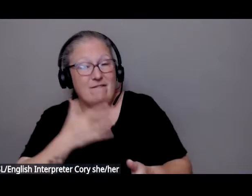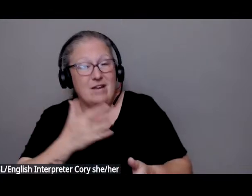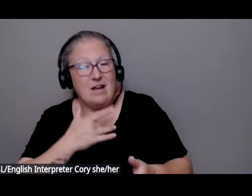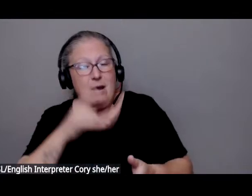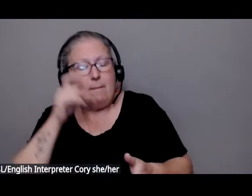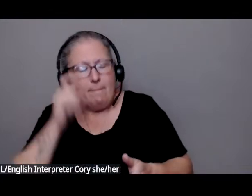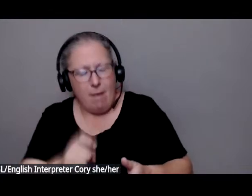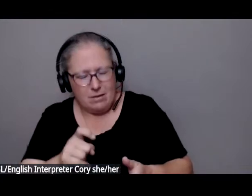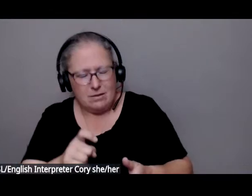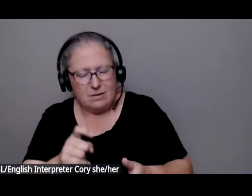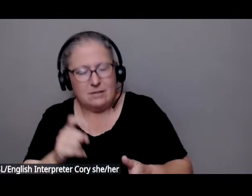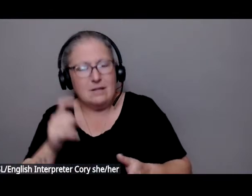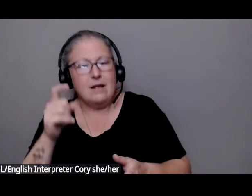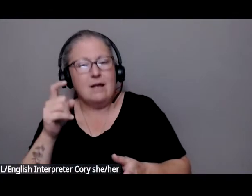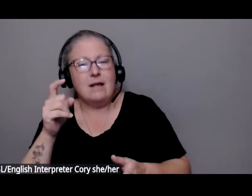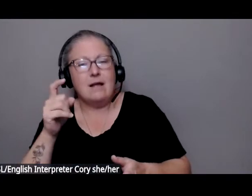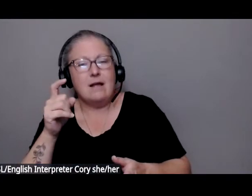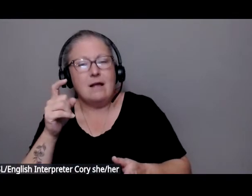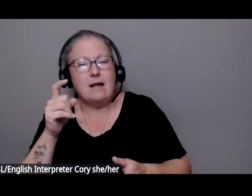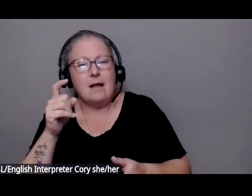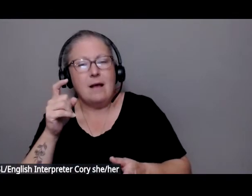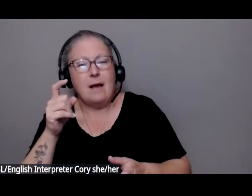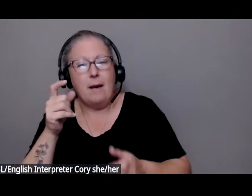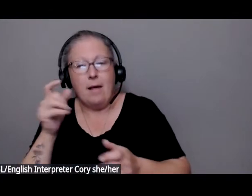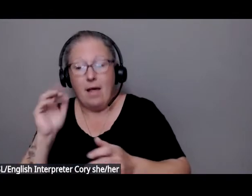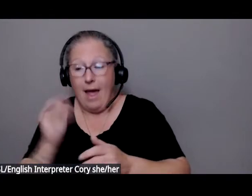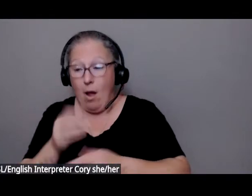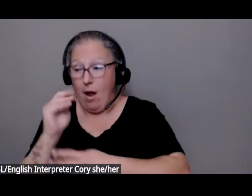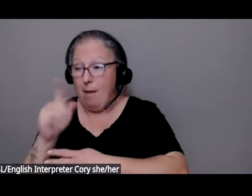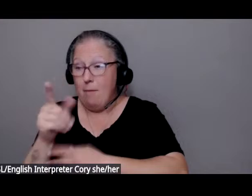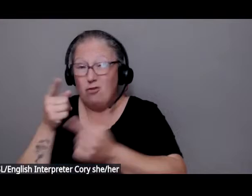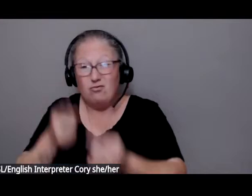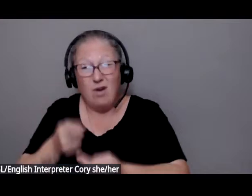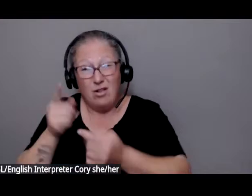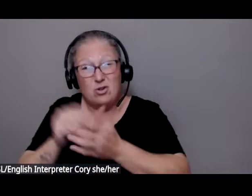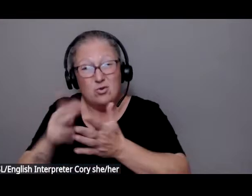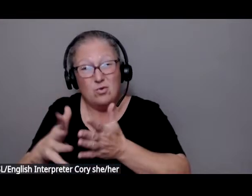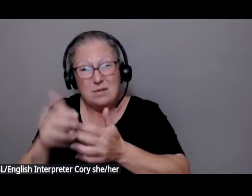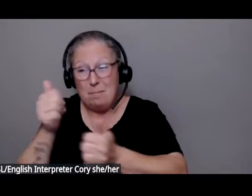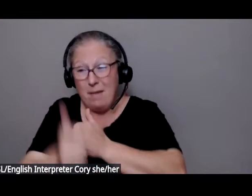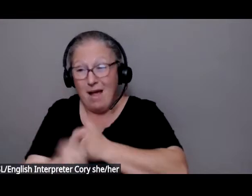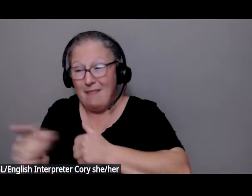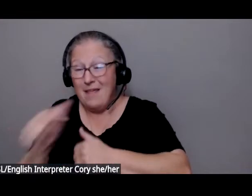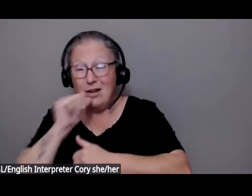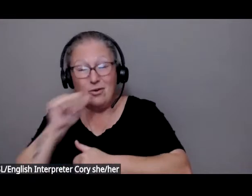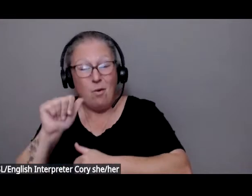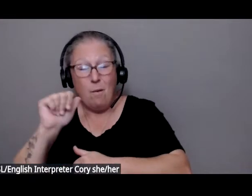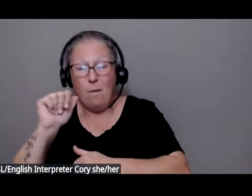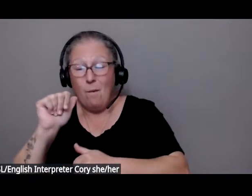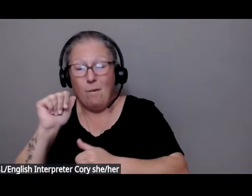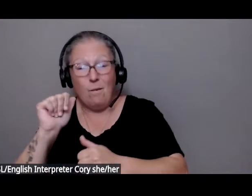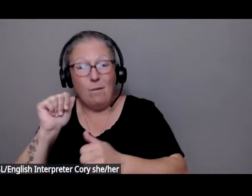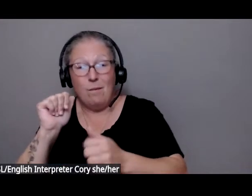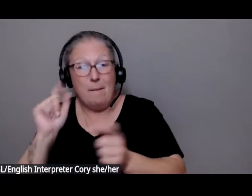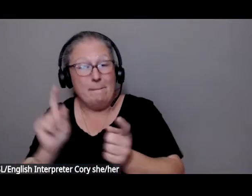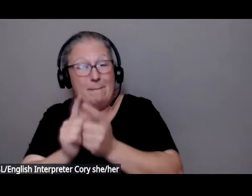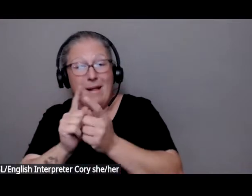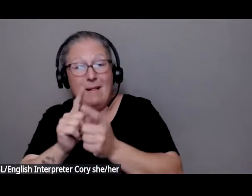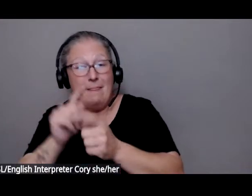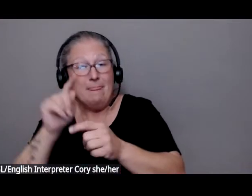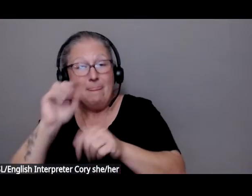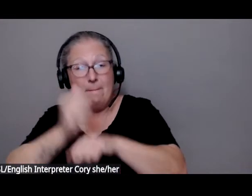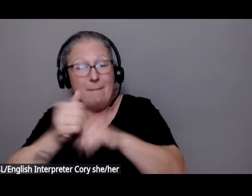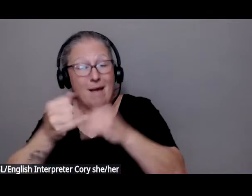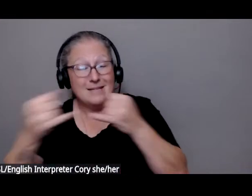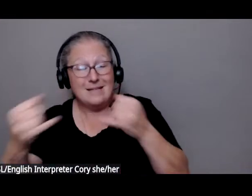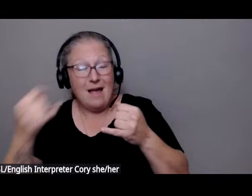good conscience, pass our struggling ML students, even though they may not meet a baseline of the academic standards